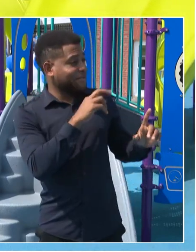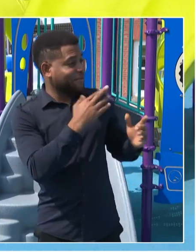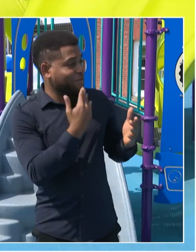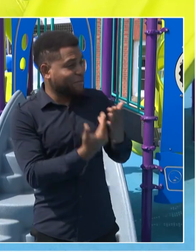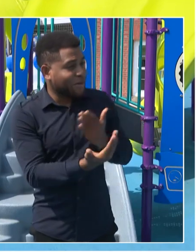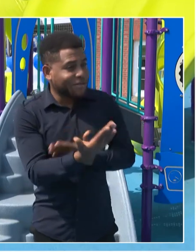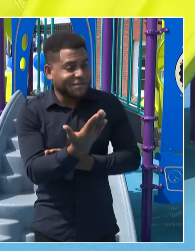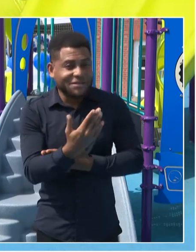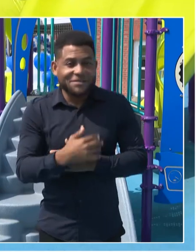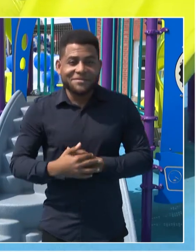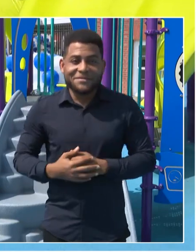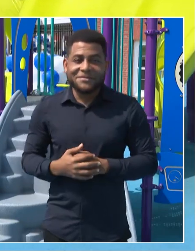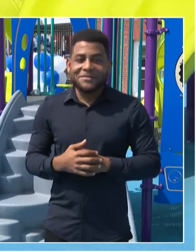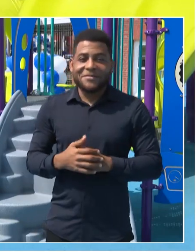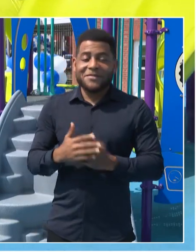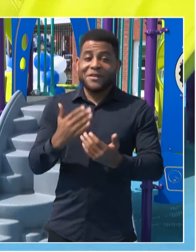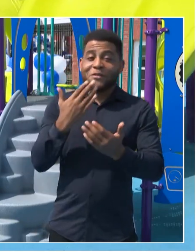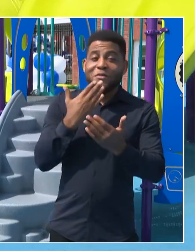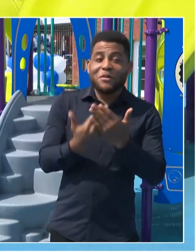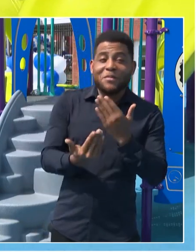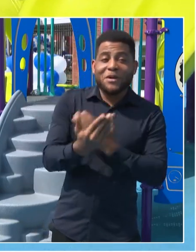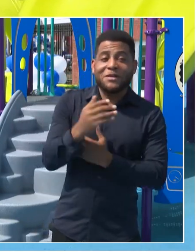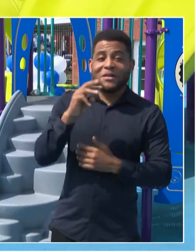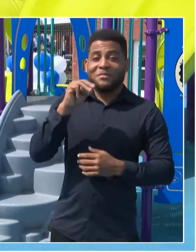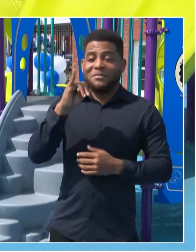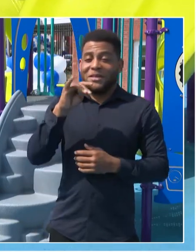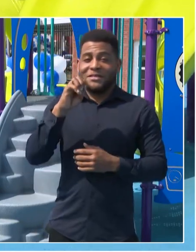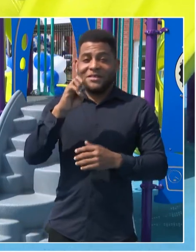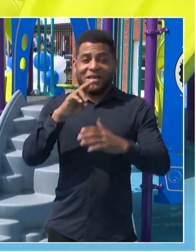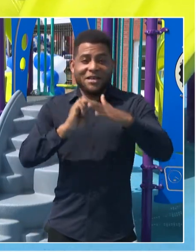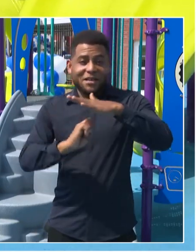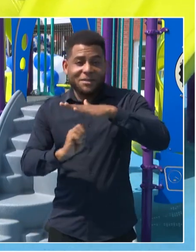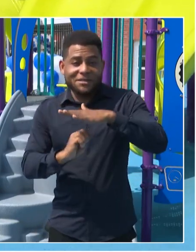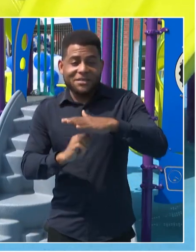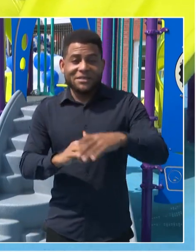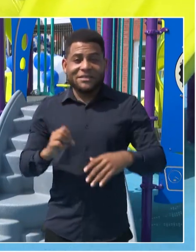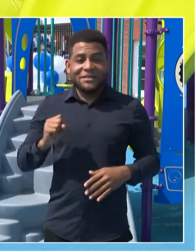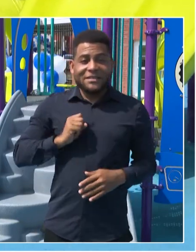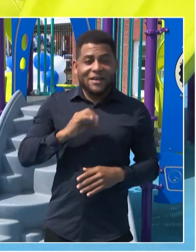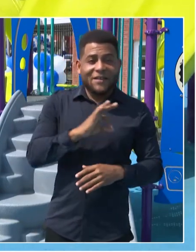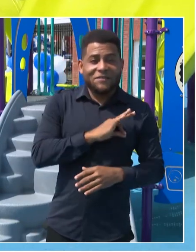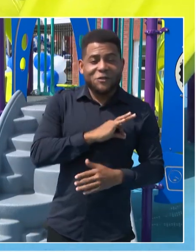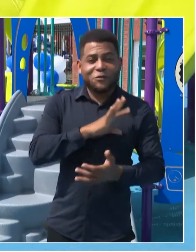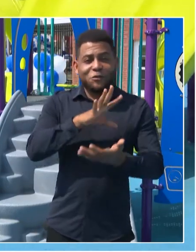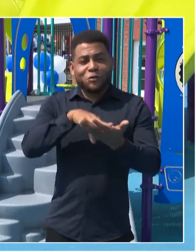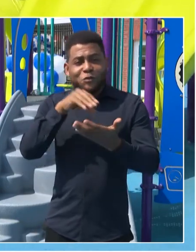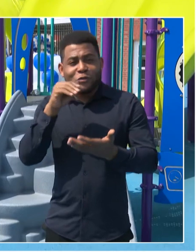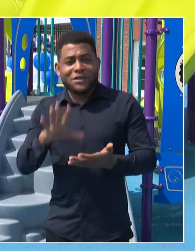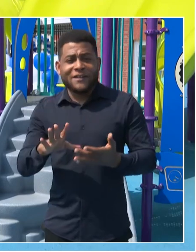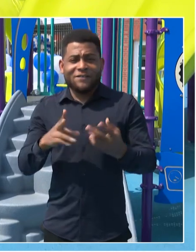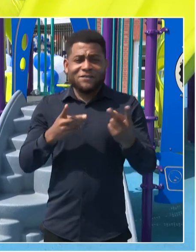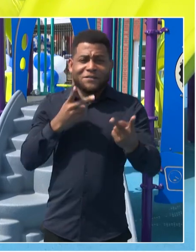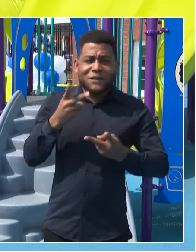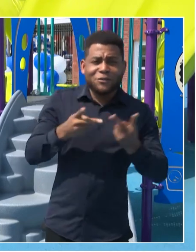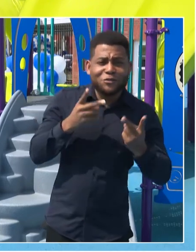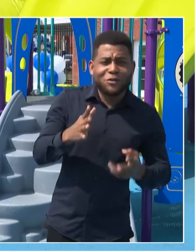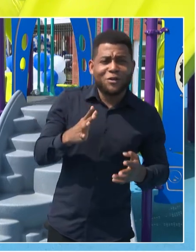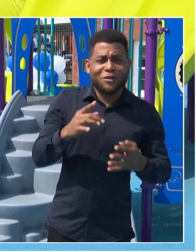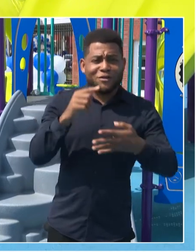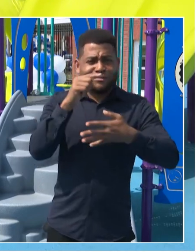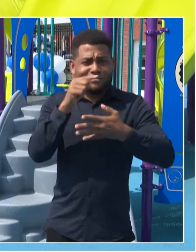Minor Elementary staff, students, and all esteemed guests. My name is Jahan Watson, and on behalf of the Minor Elementary